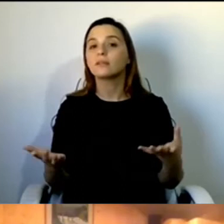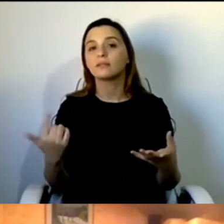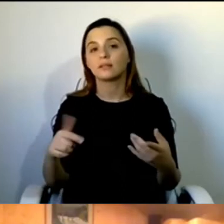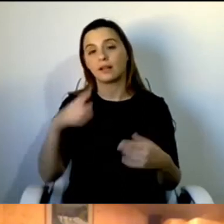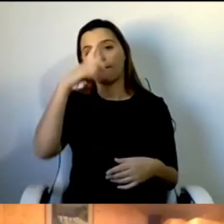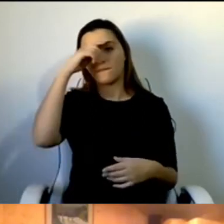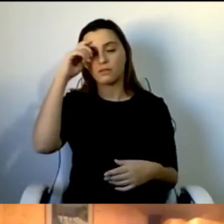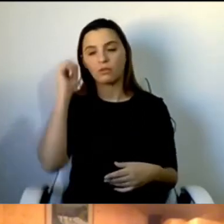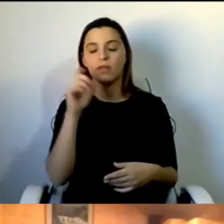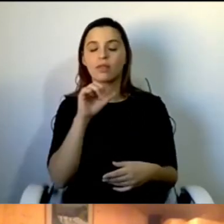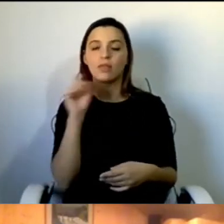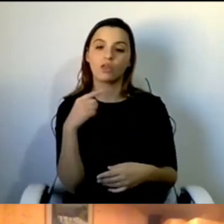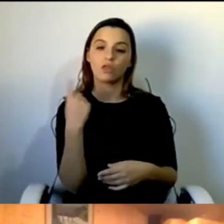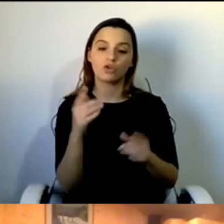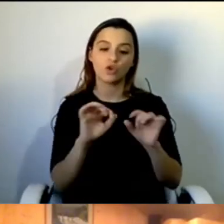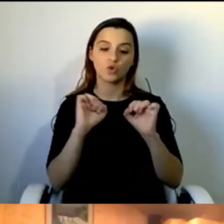I remember one of